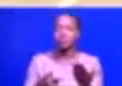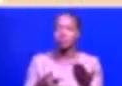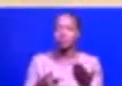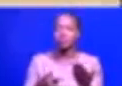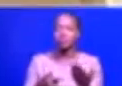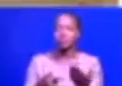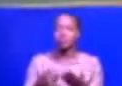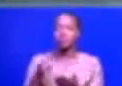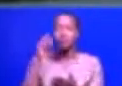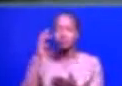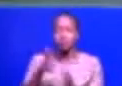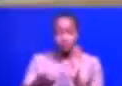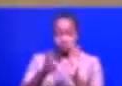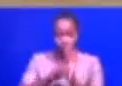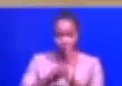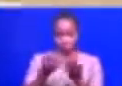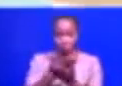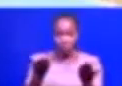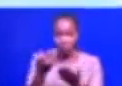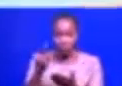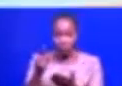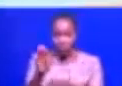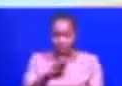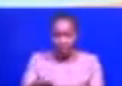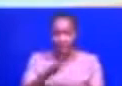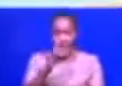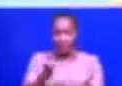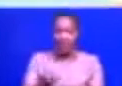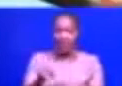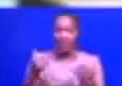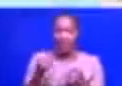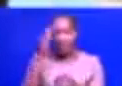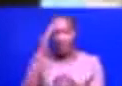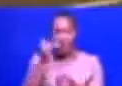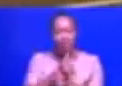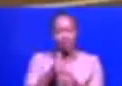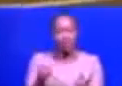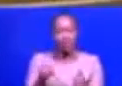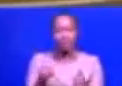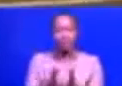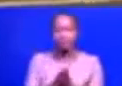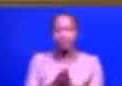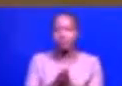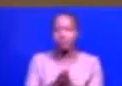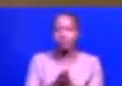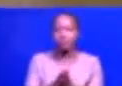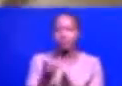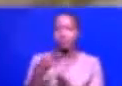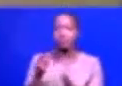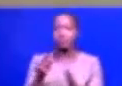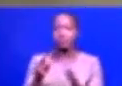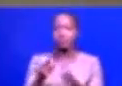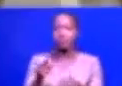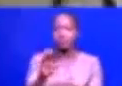what would be required, you know, out there for the right surface, so that players get used to it. Get used to playing on the correct surface at